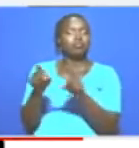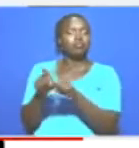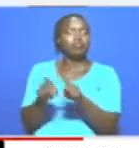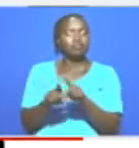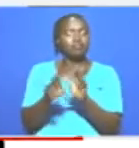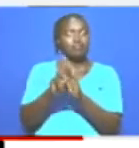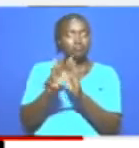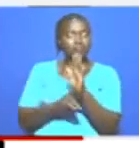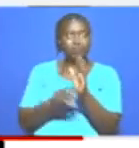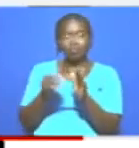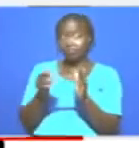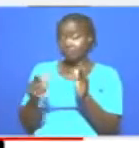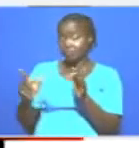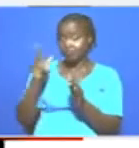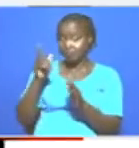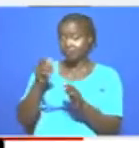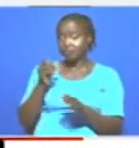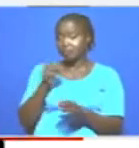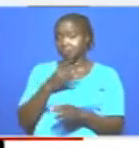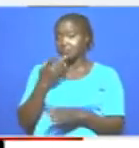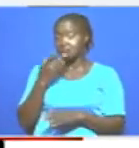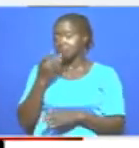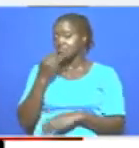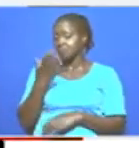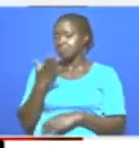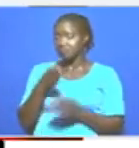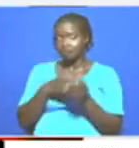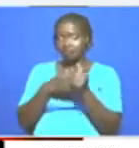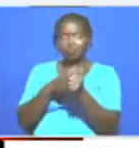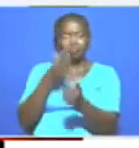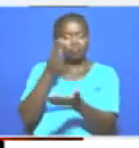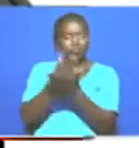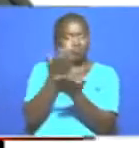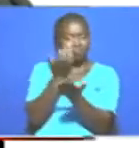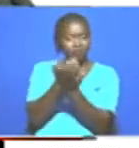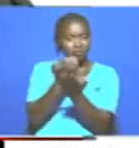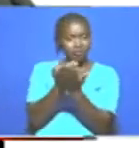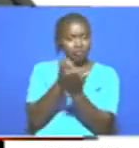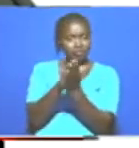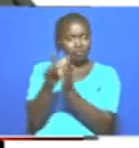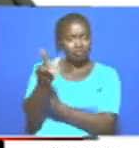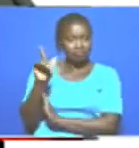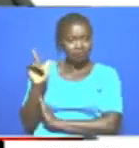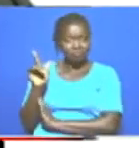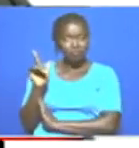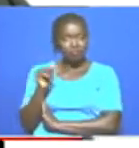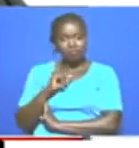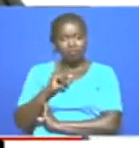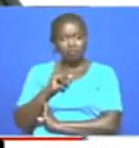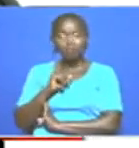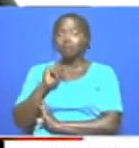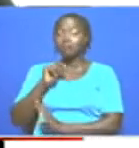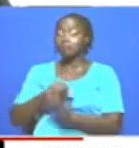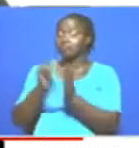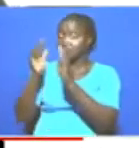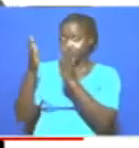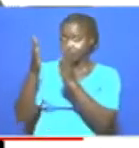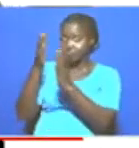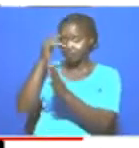without fear or favour, and guided by facts, evidence and the law. While lauding the judiciary for